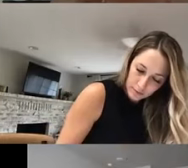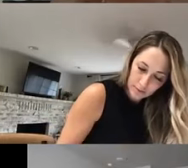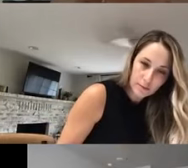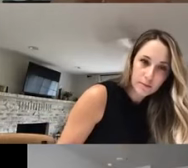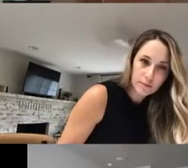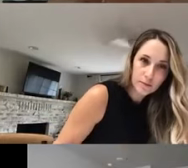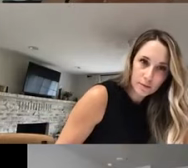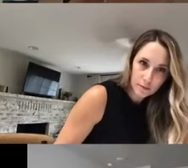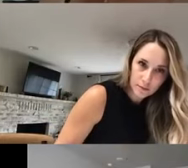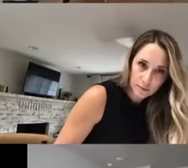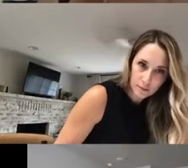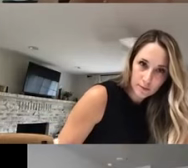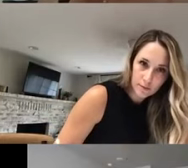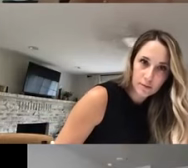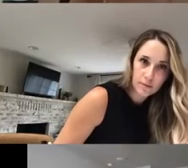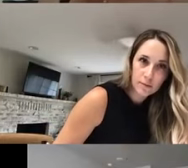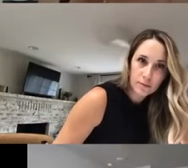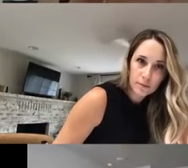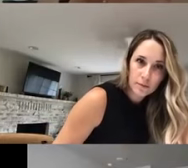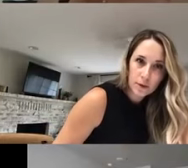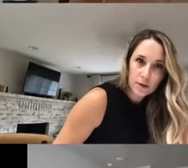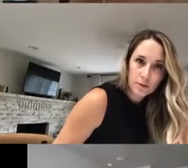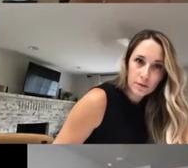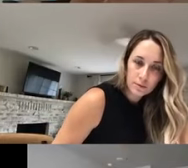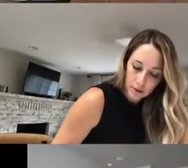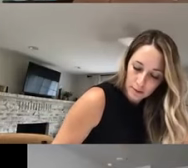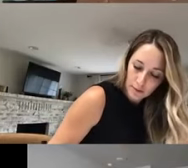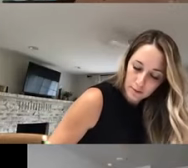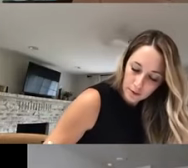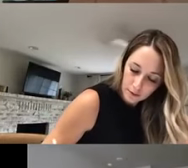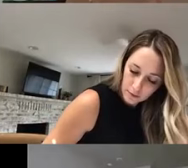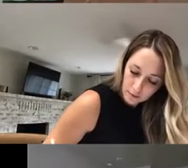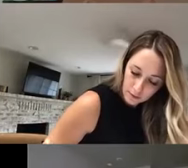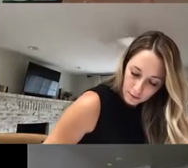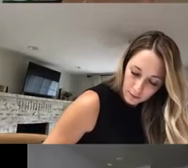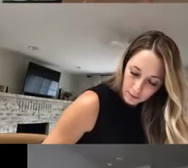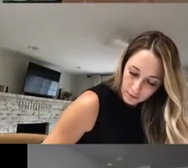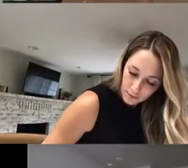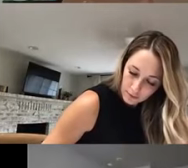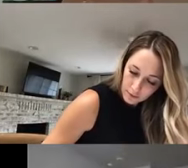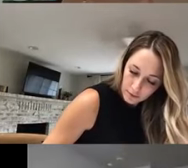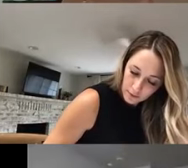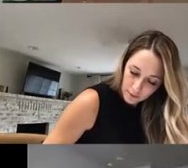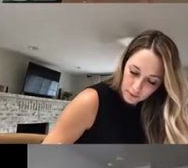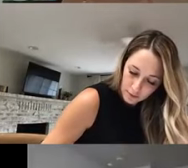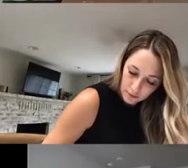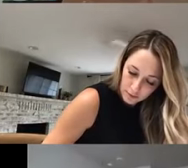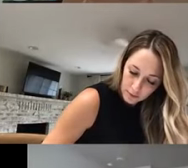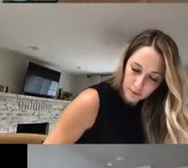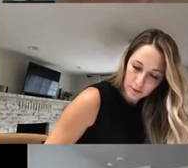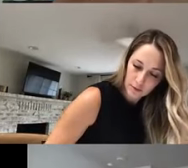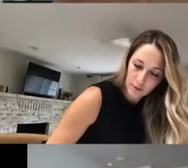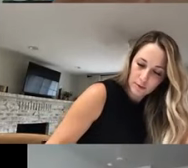All right, excellent. Translation is going to be one of our longest physiological processes. So like we've